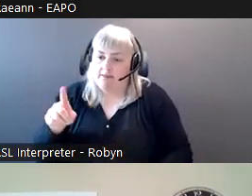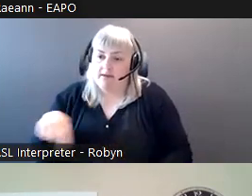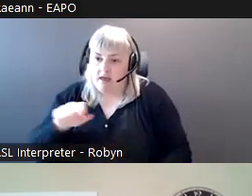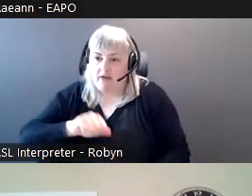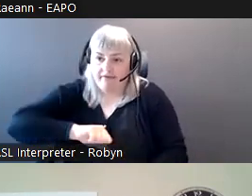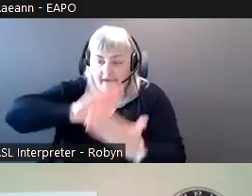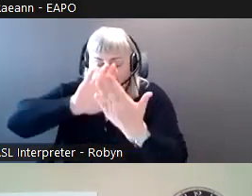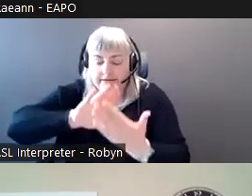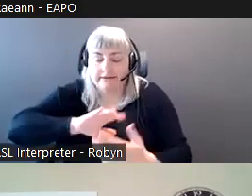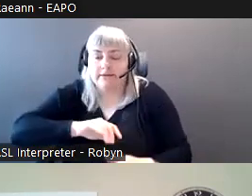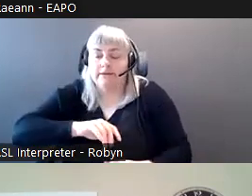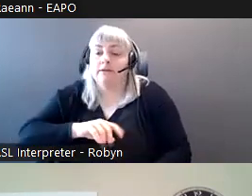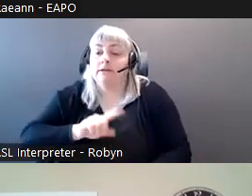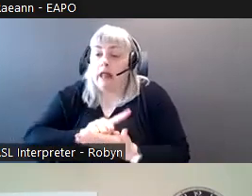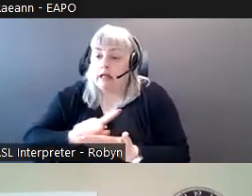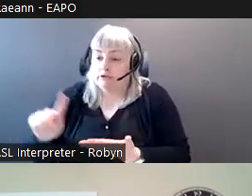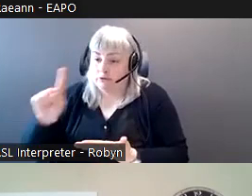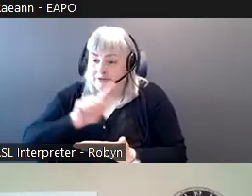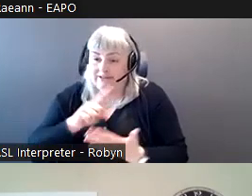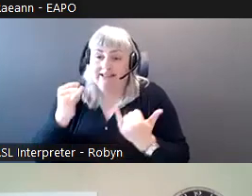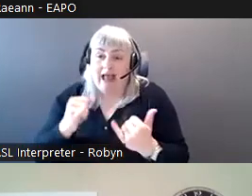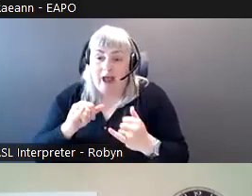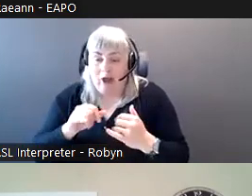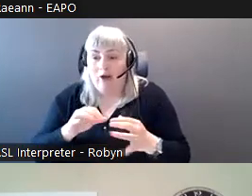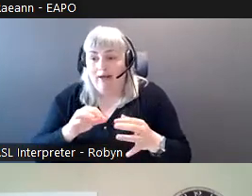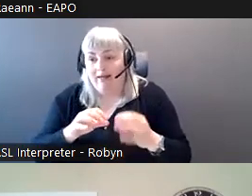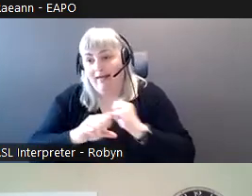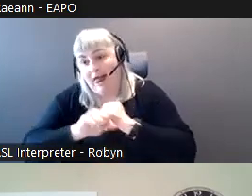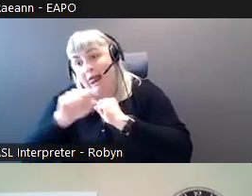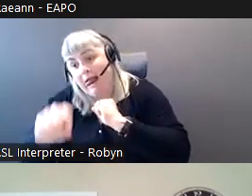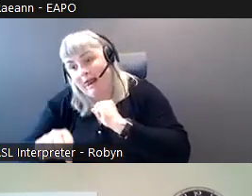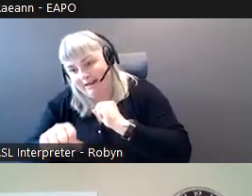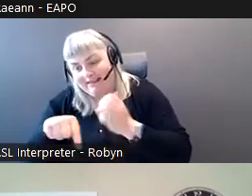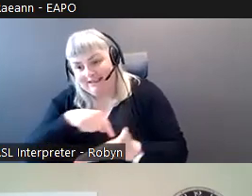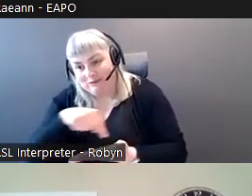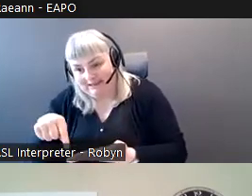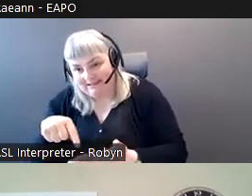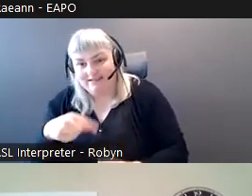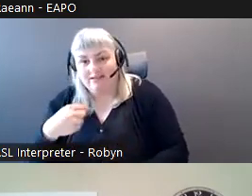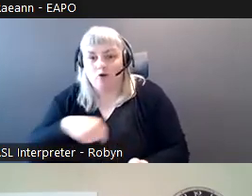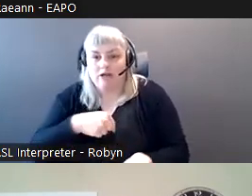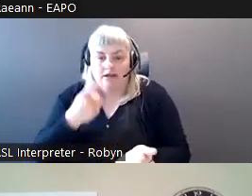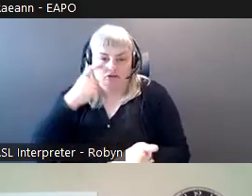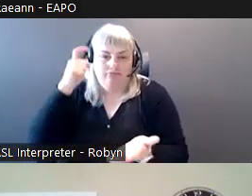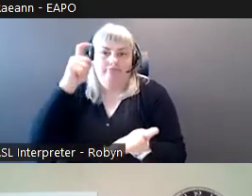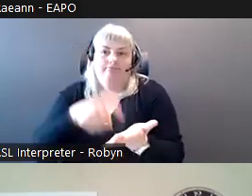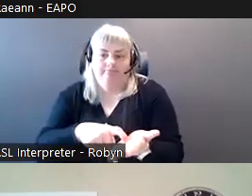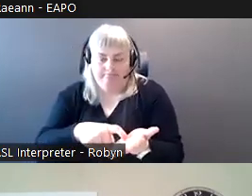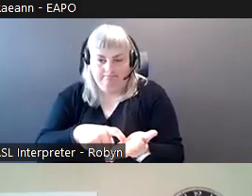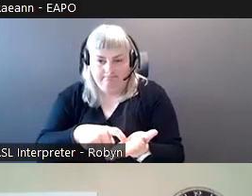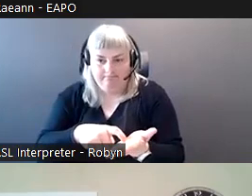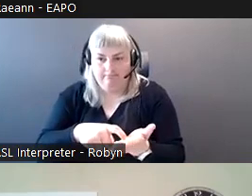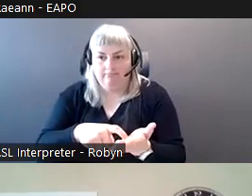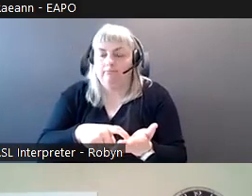during last week, and then now we've overflowed into this week, we are recognizing some